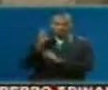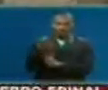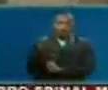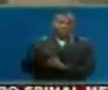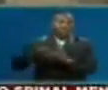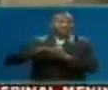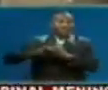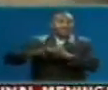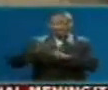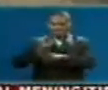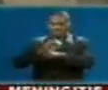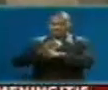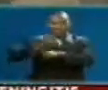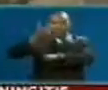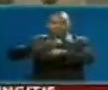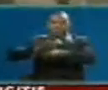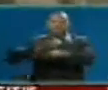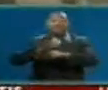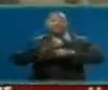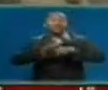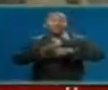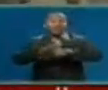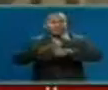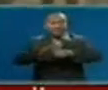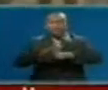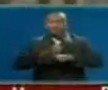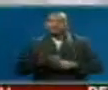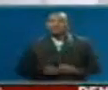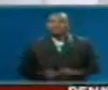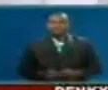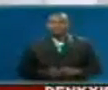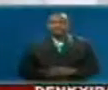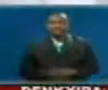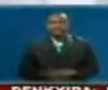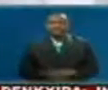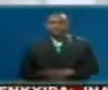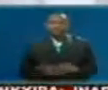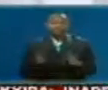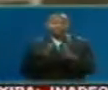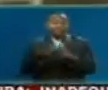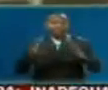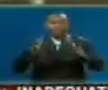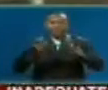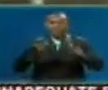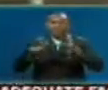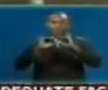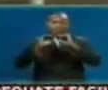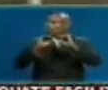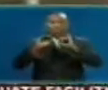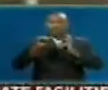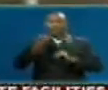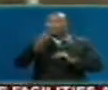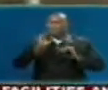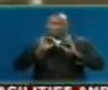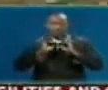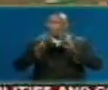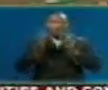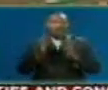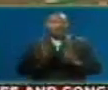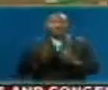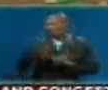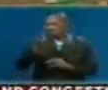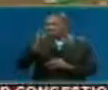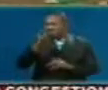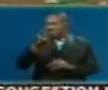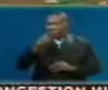performed the sword cutting for the establishment of the Defense Industries Holding Company. The General Officer commanding the Northern Command of the